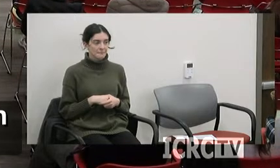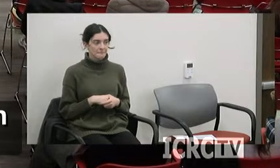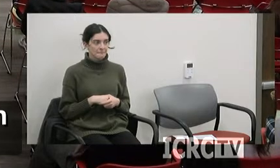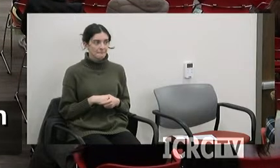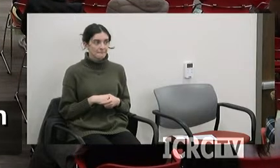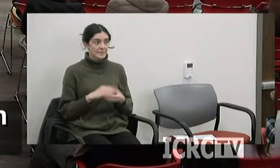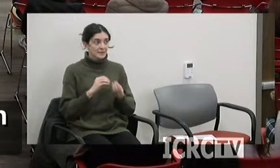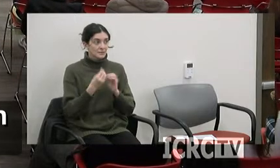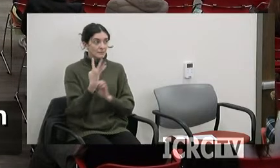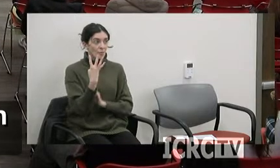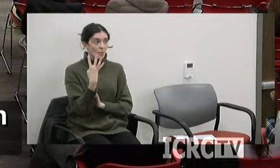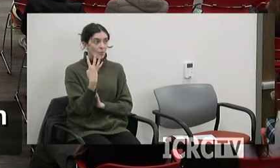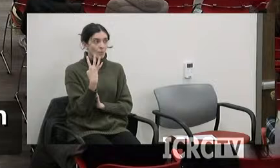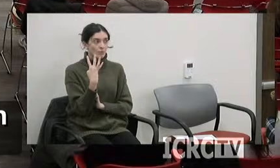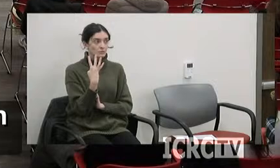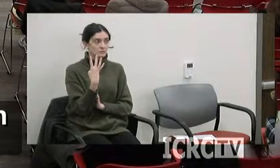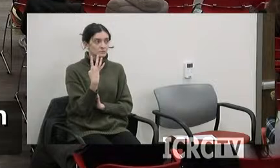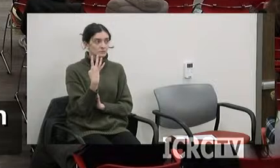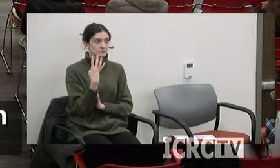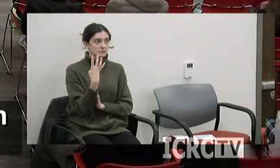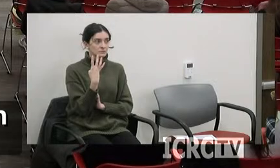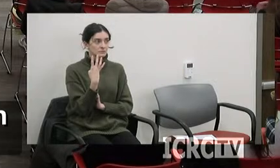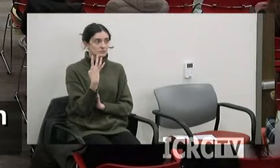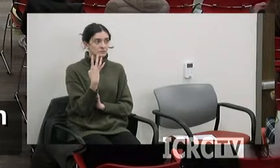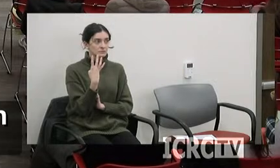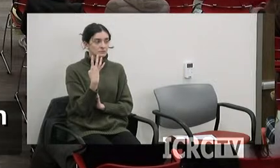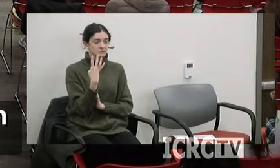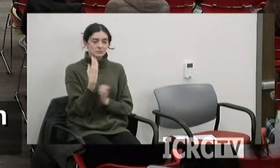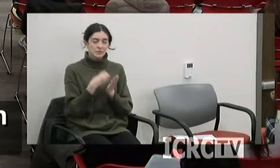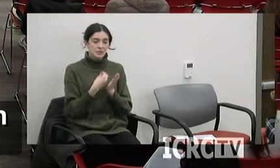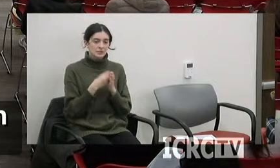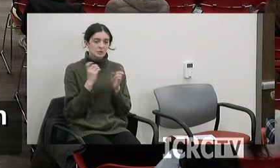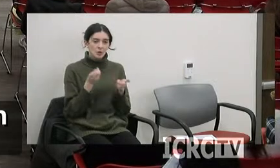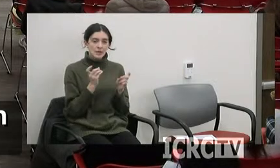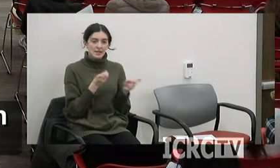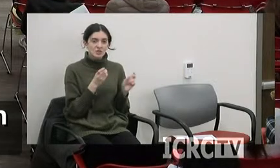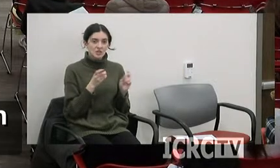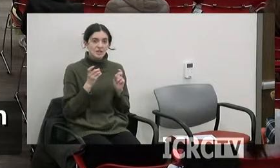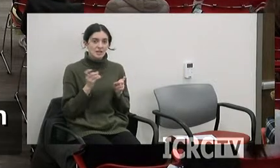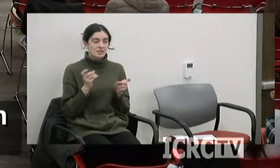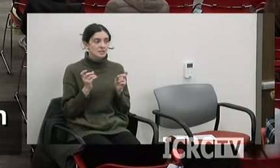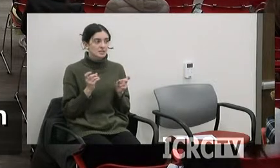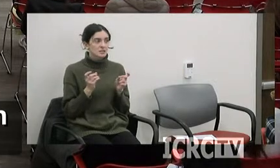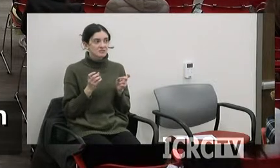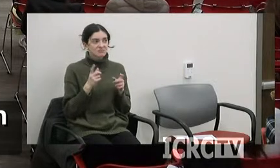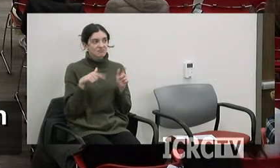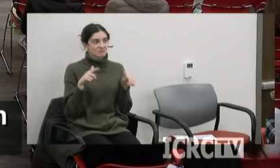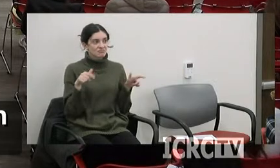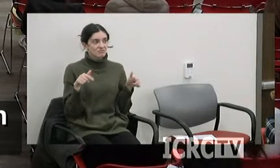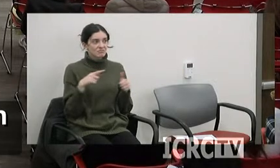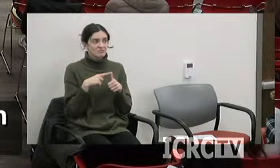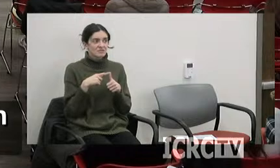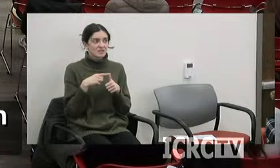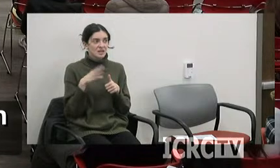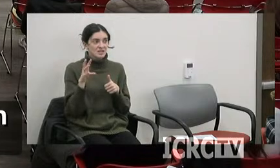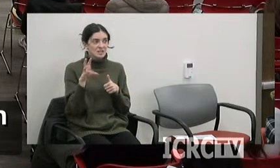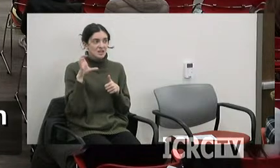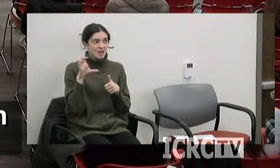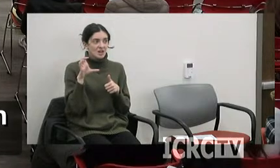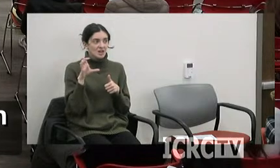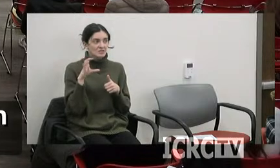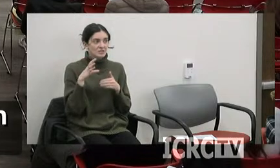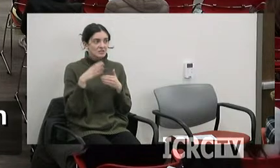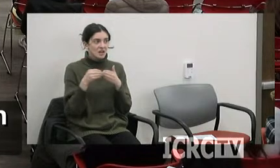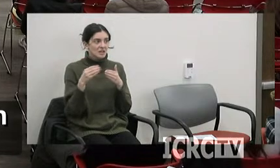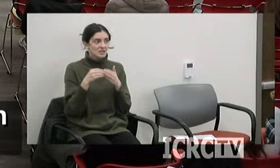Item 4 is donations. There's some various donations I want to read off here. $600 from the Kiwanis Club of